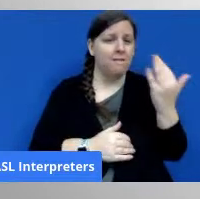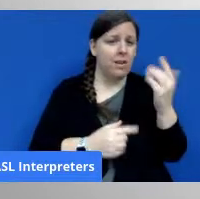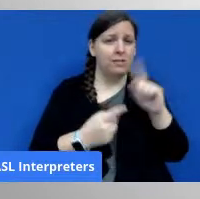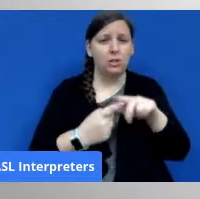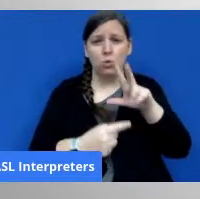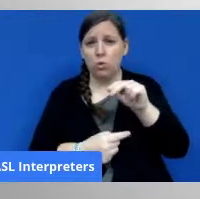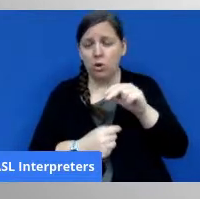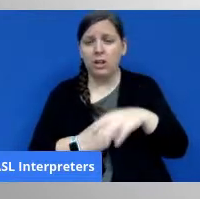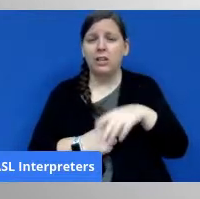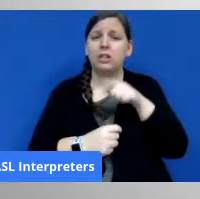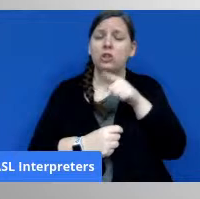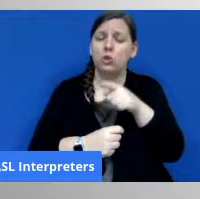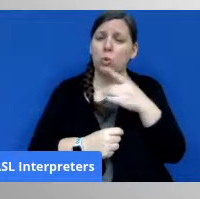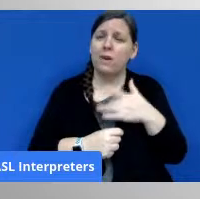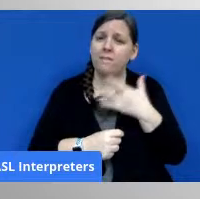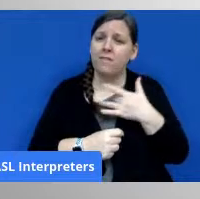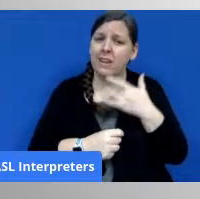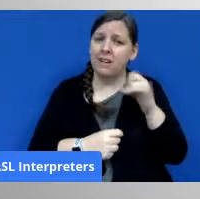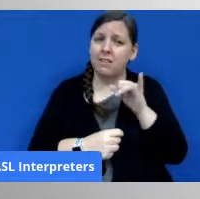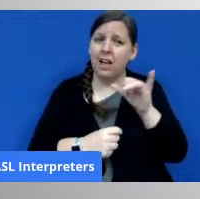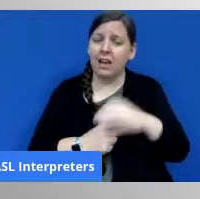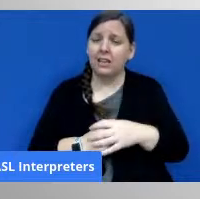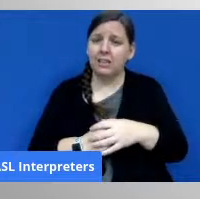you feel like it's